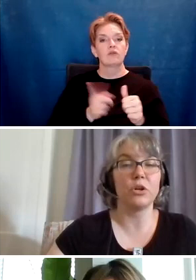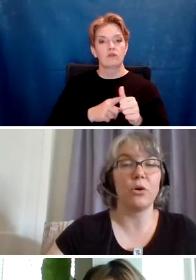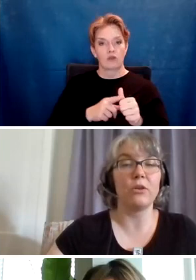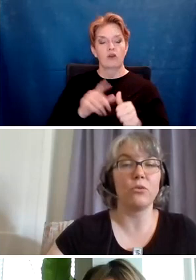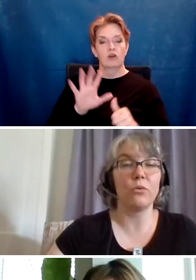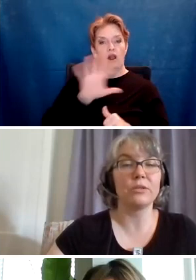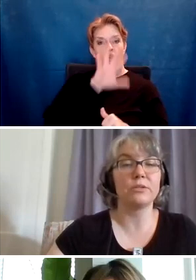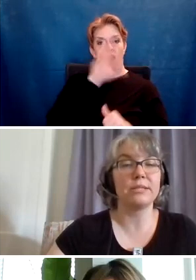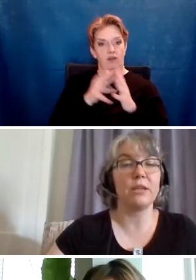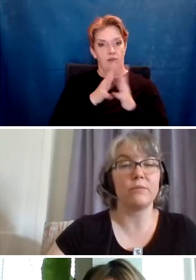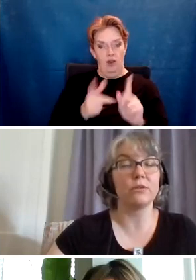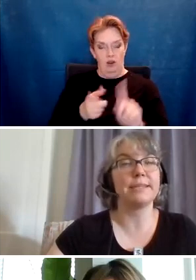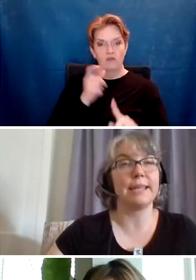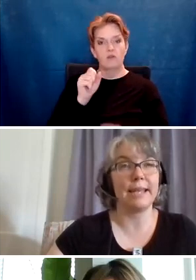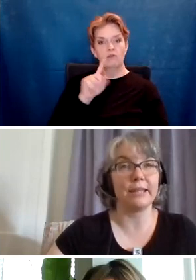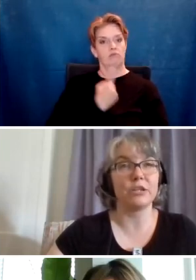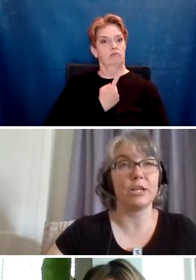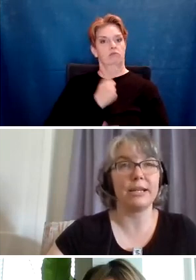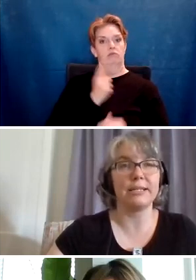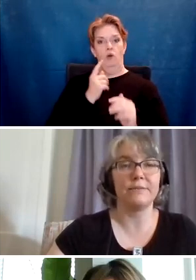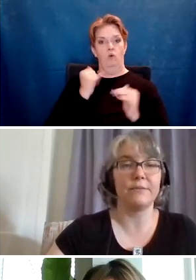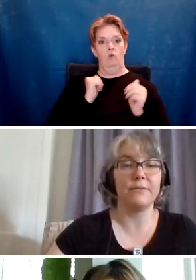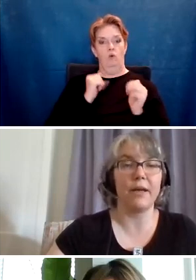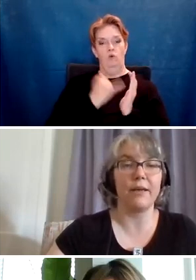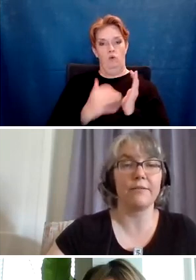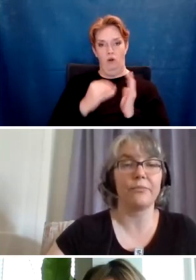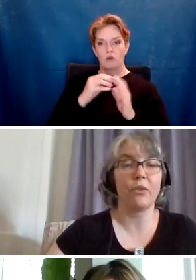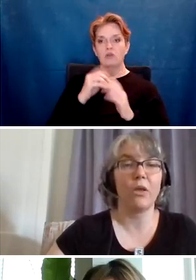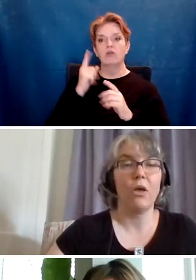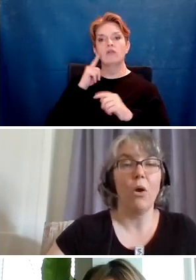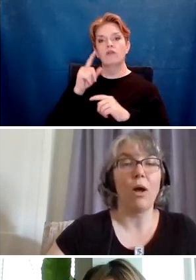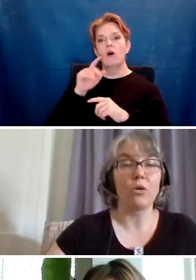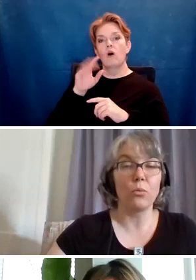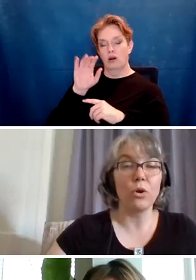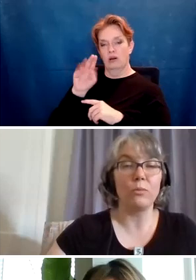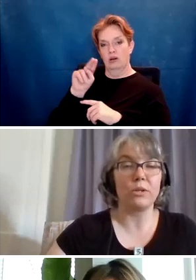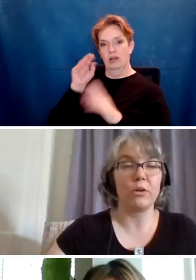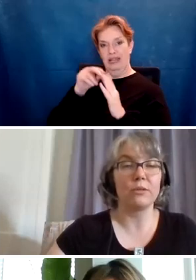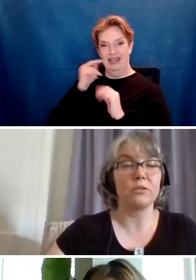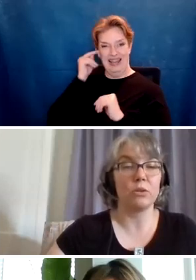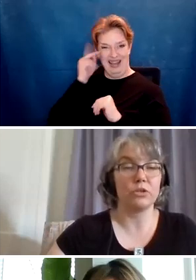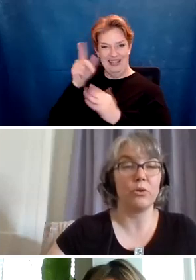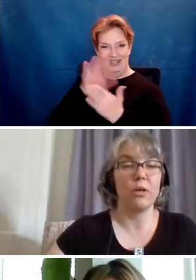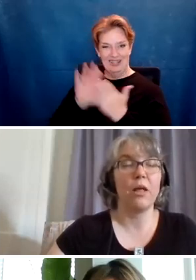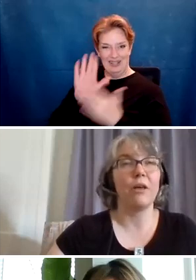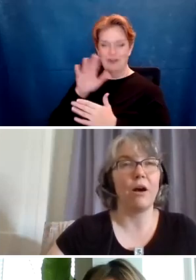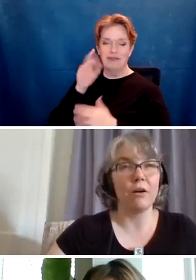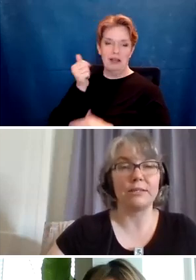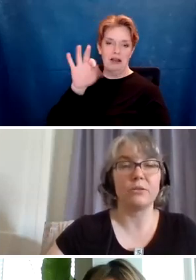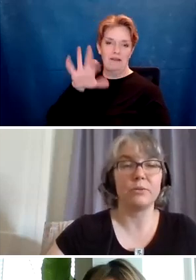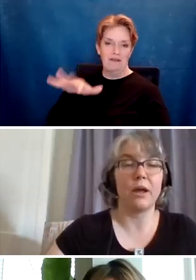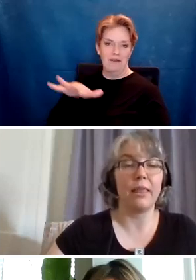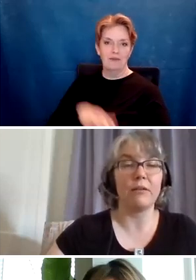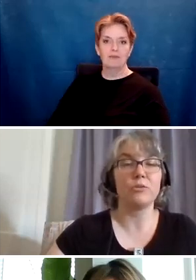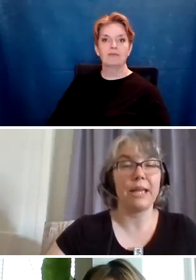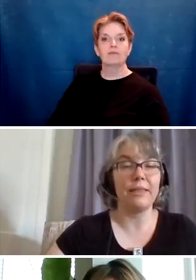solo show at Northwestern State University in Natchitoches in 1955. While her work was honored with a solo show, the